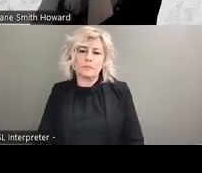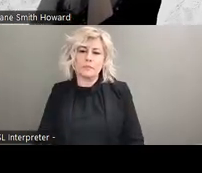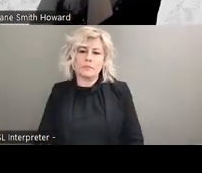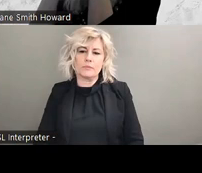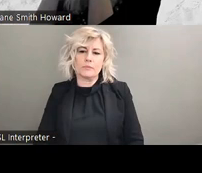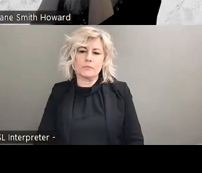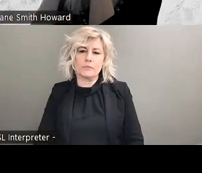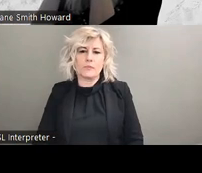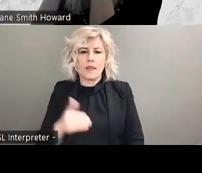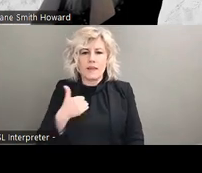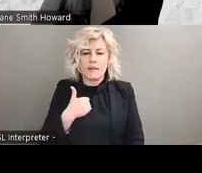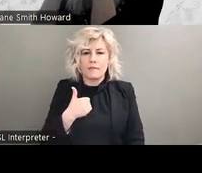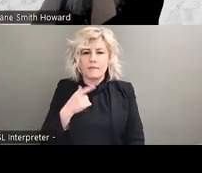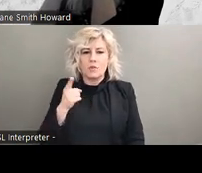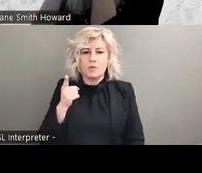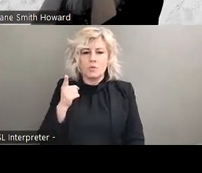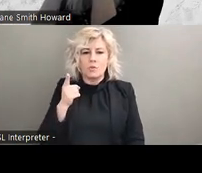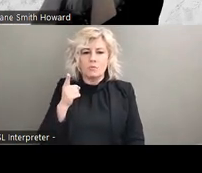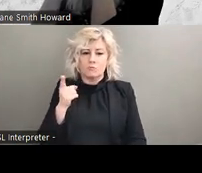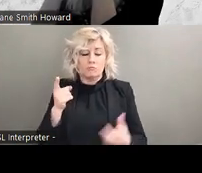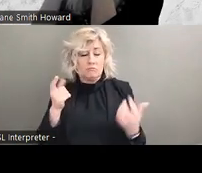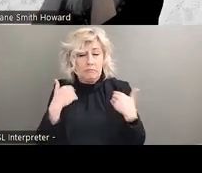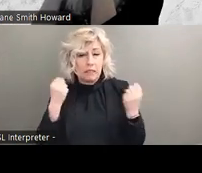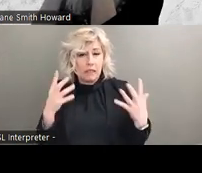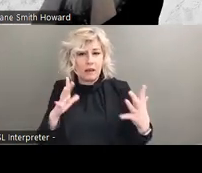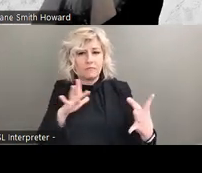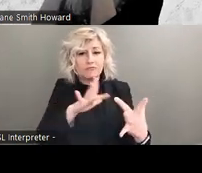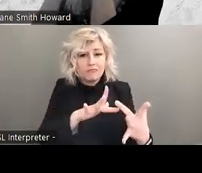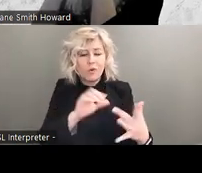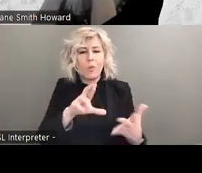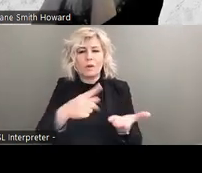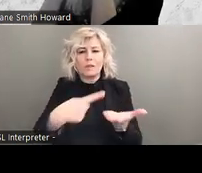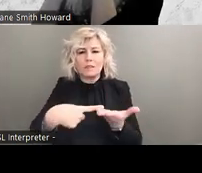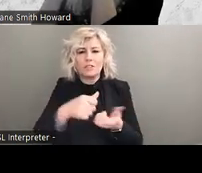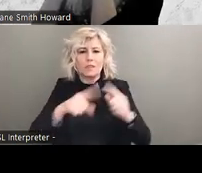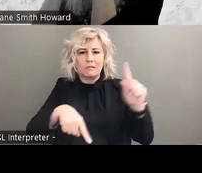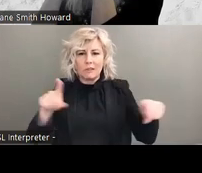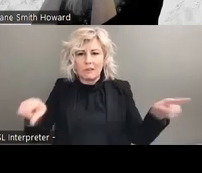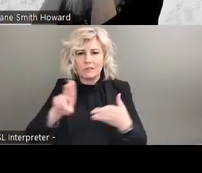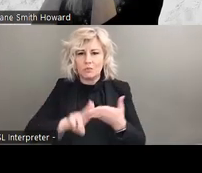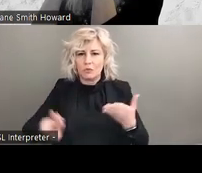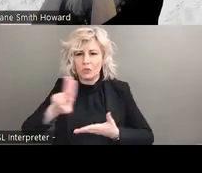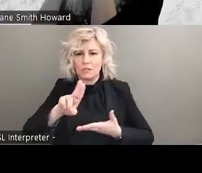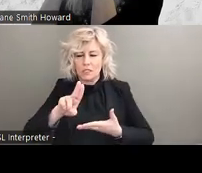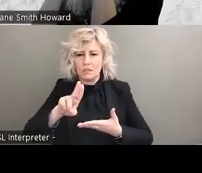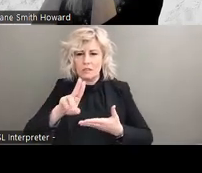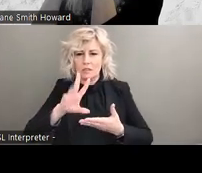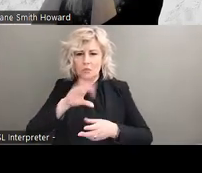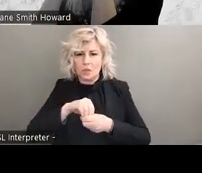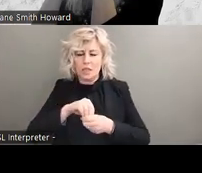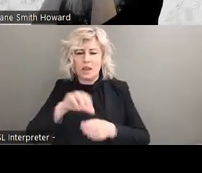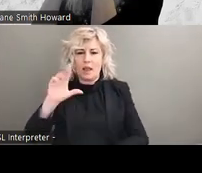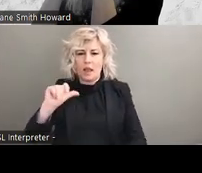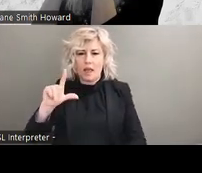Has there been much reach or discussion with the various universities in Alabama